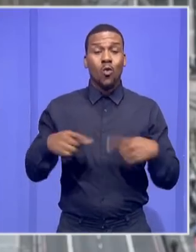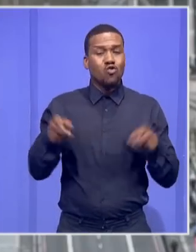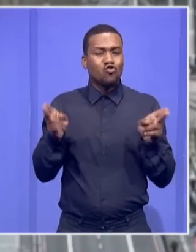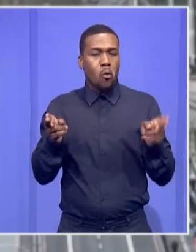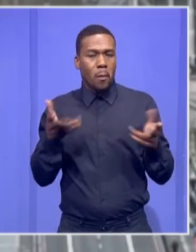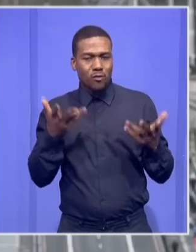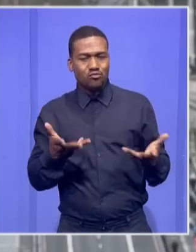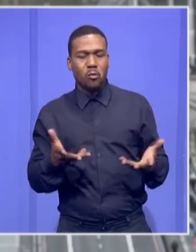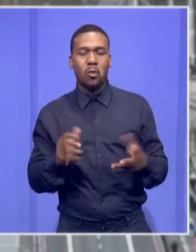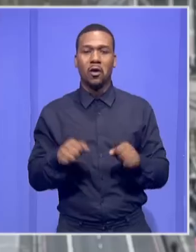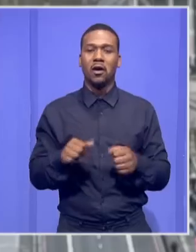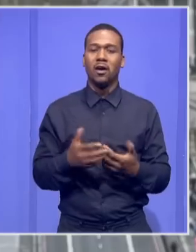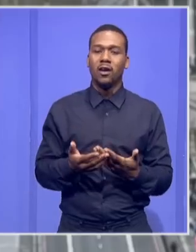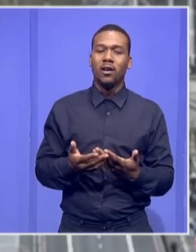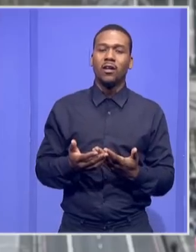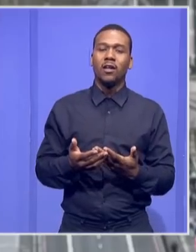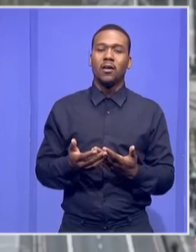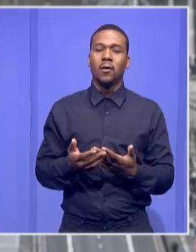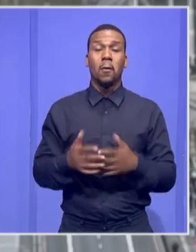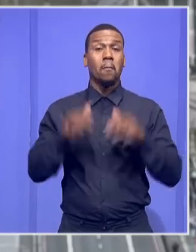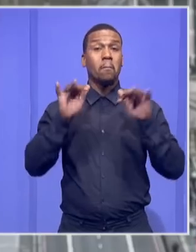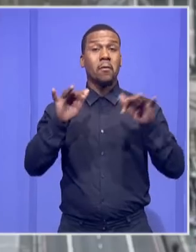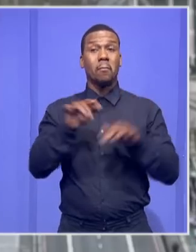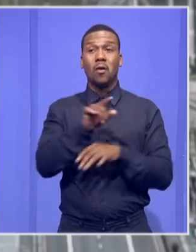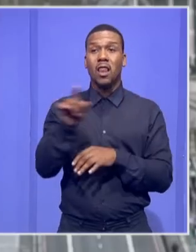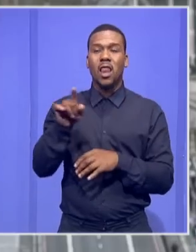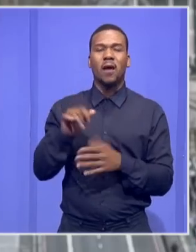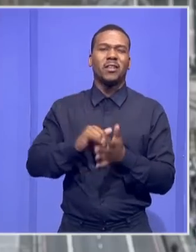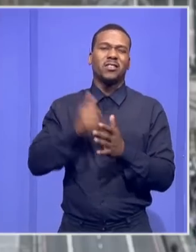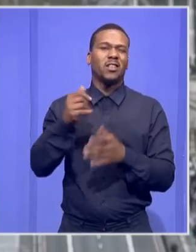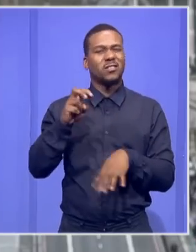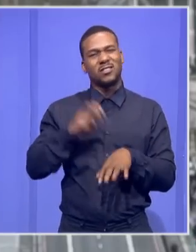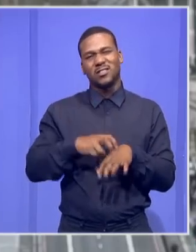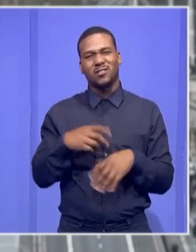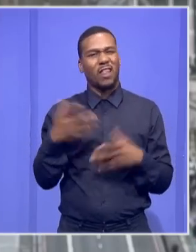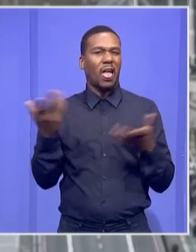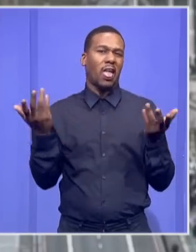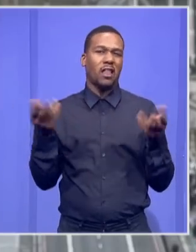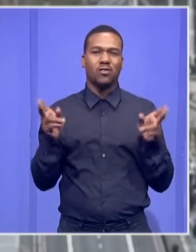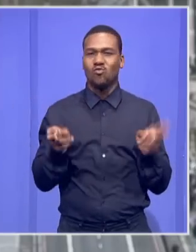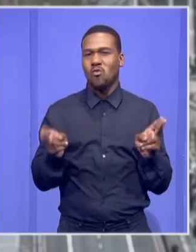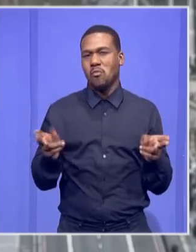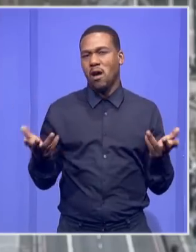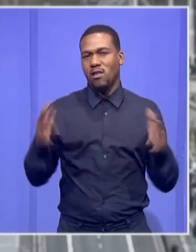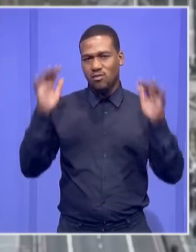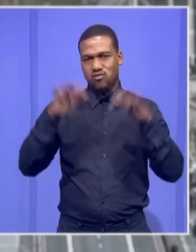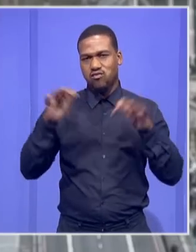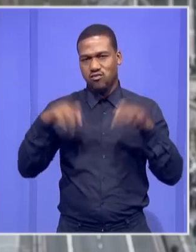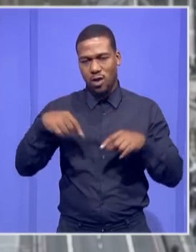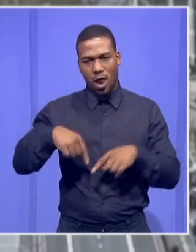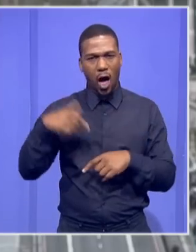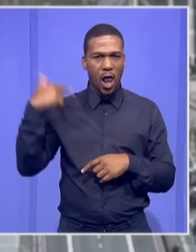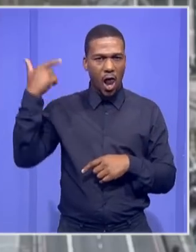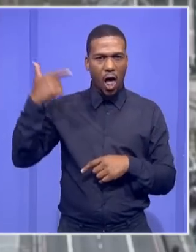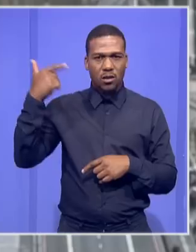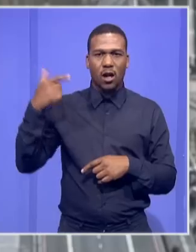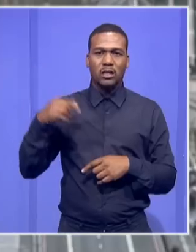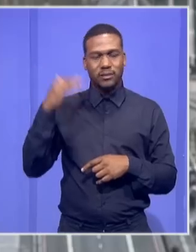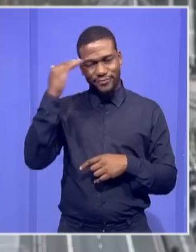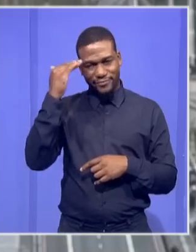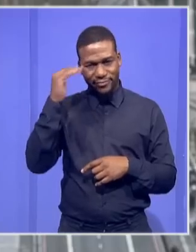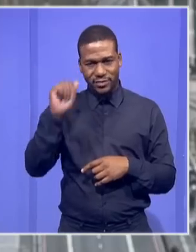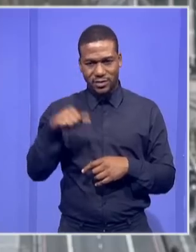very much something that people will just get on with, I would think. It is, of course, a shame. We saw for the Queen's funeral, the weather